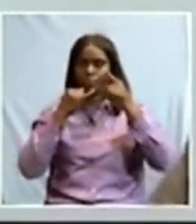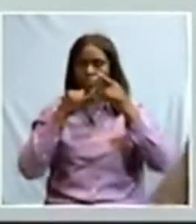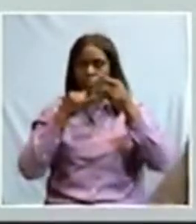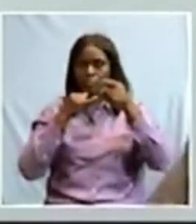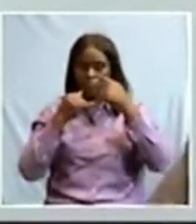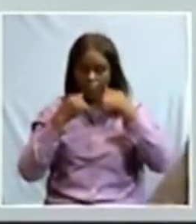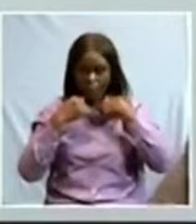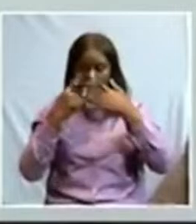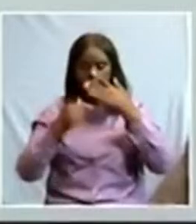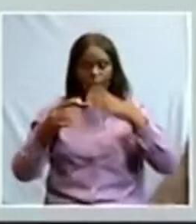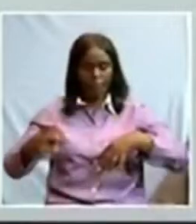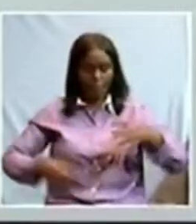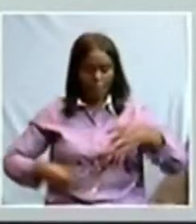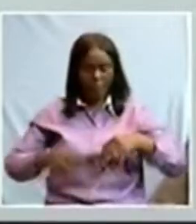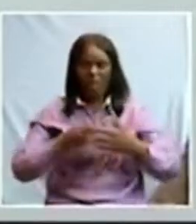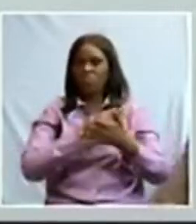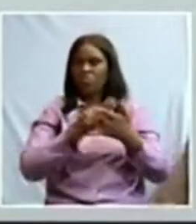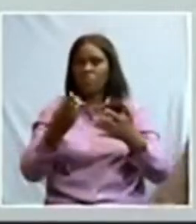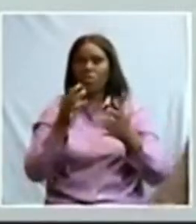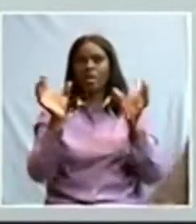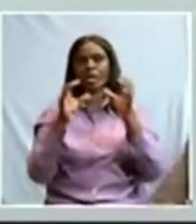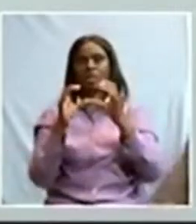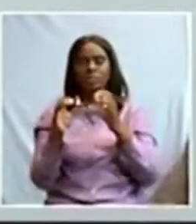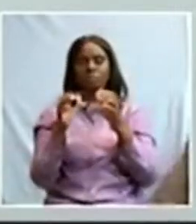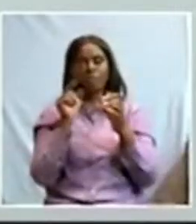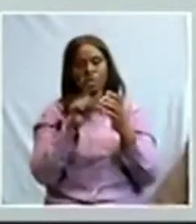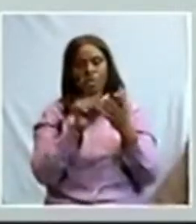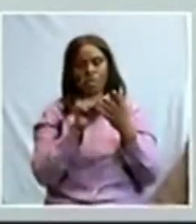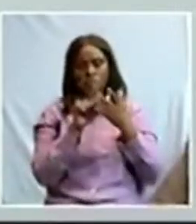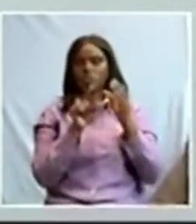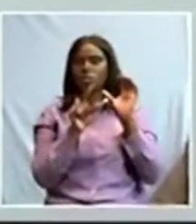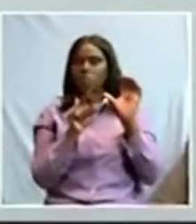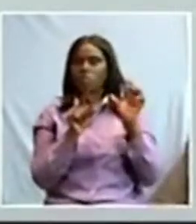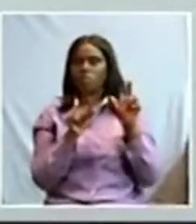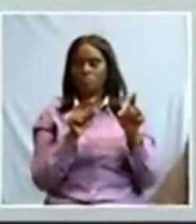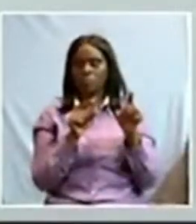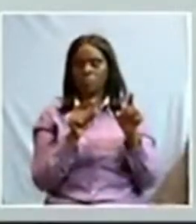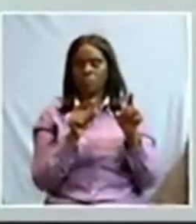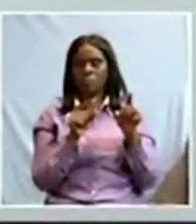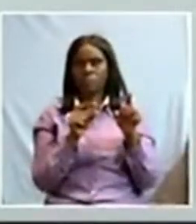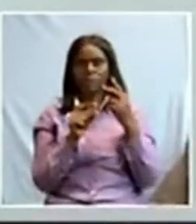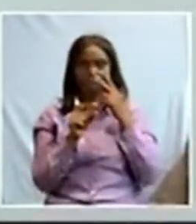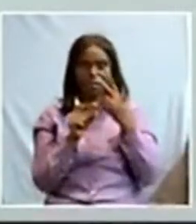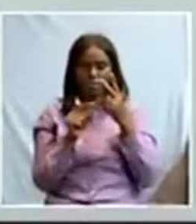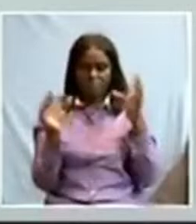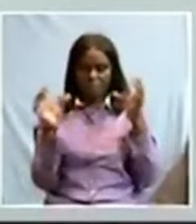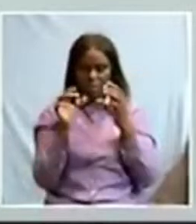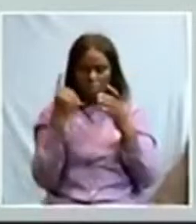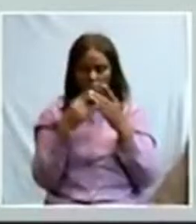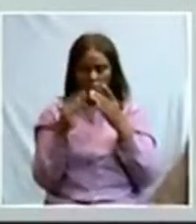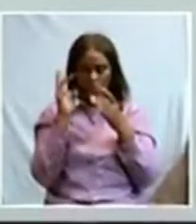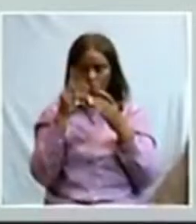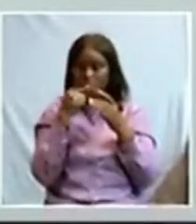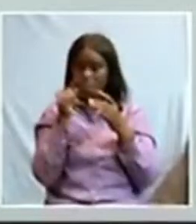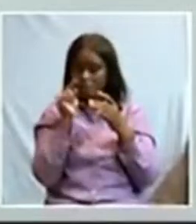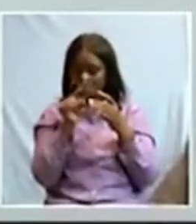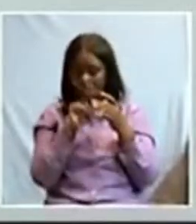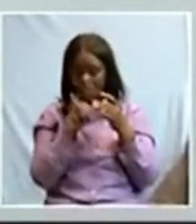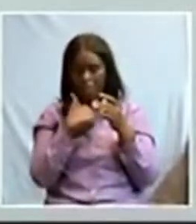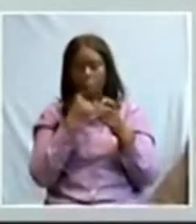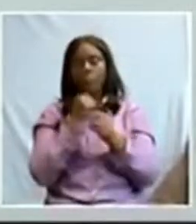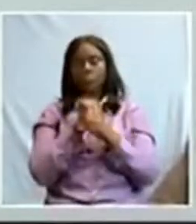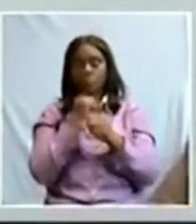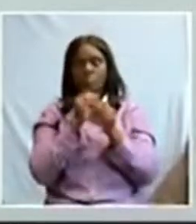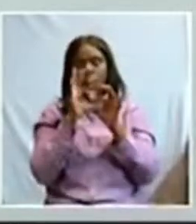you have lamentably failed as councils on the loan component. We want to see a council that is going to say, as we have done